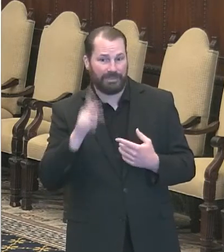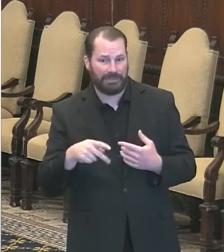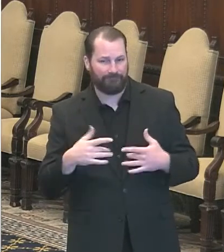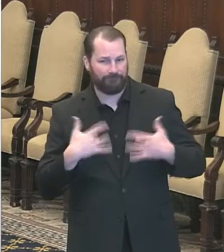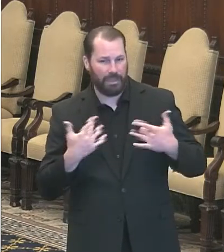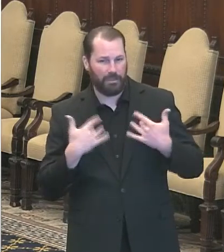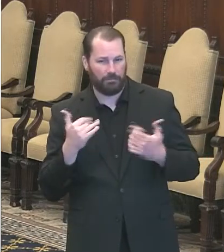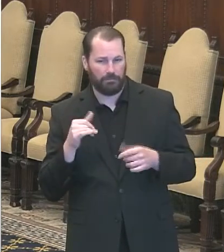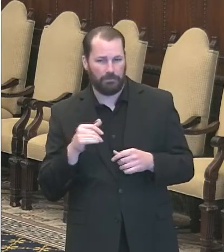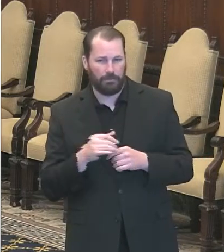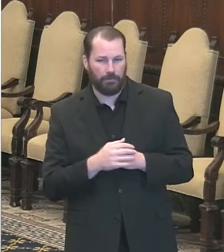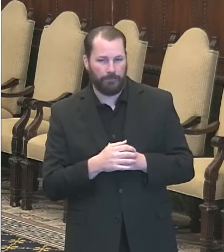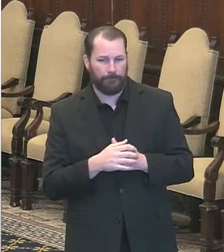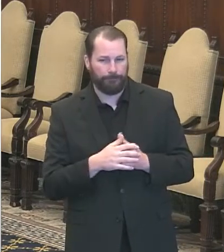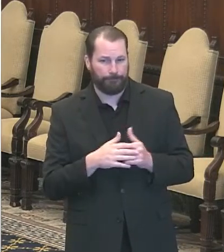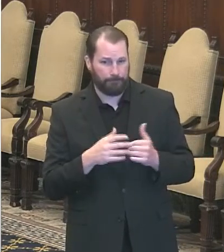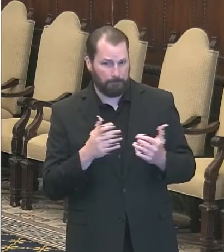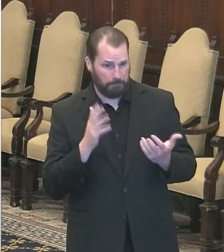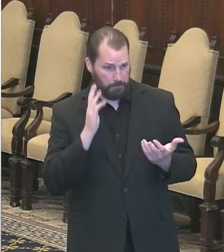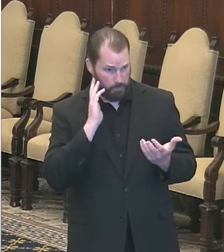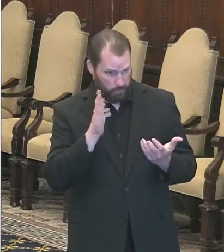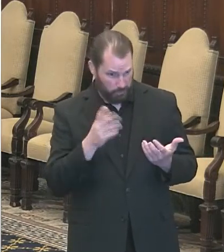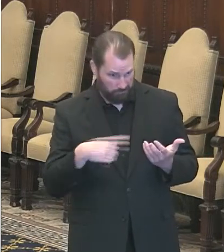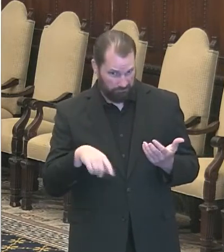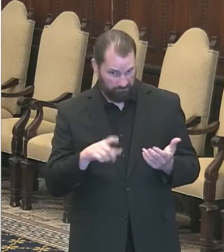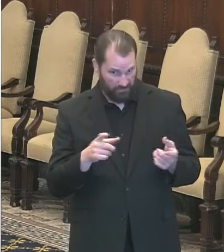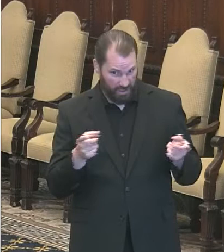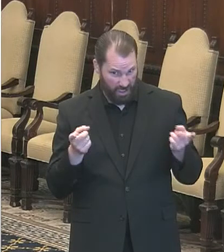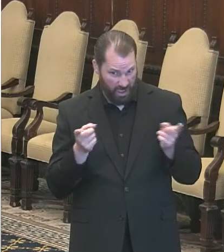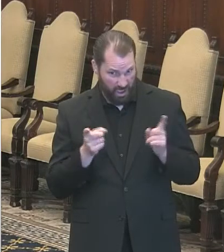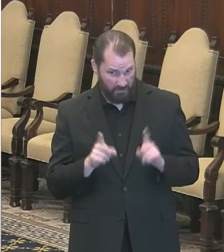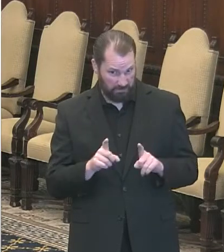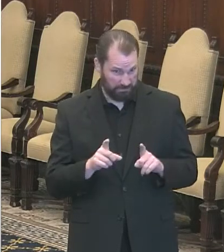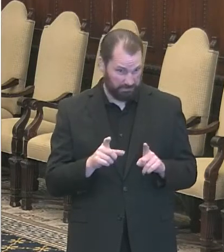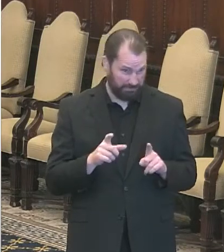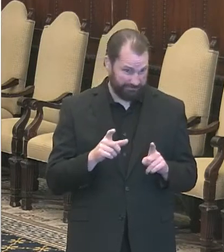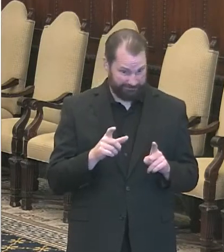going to be done? As part of this virtual